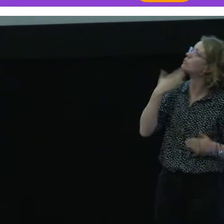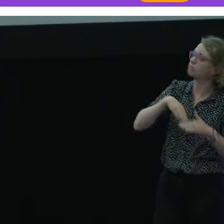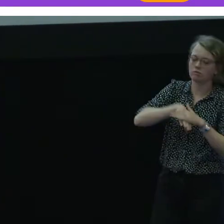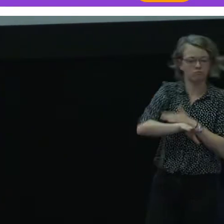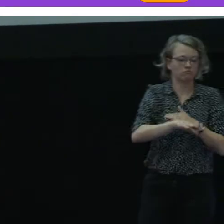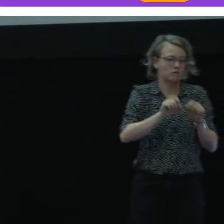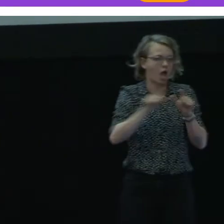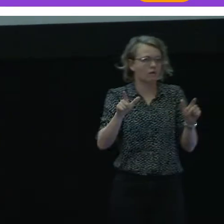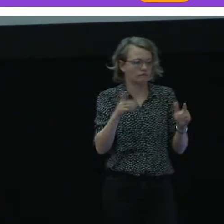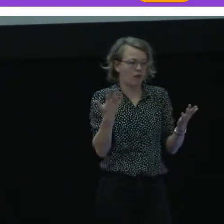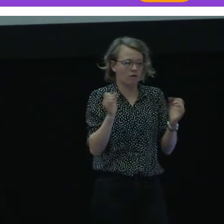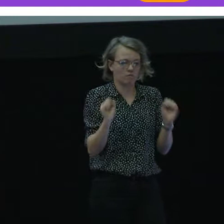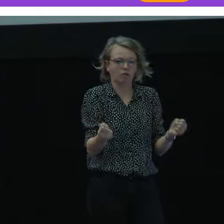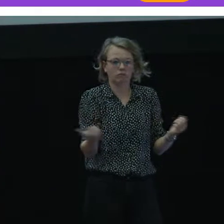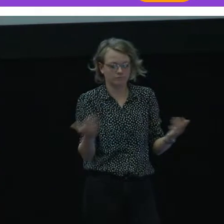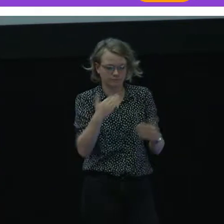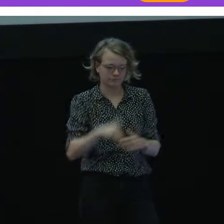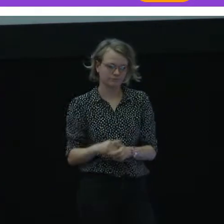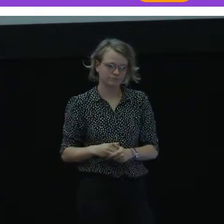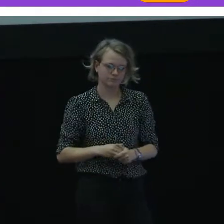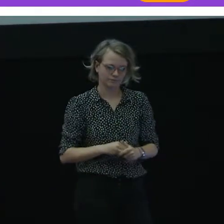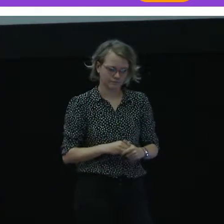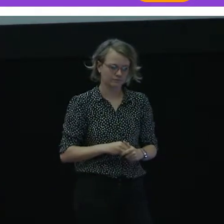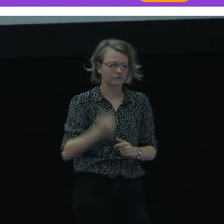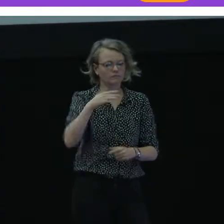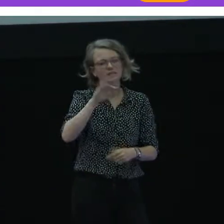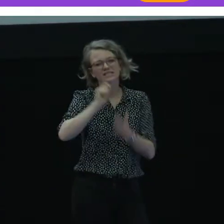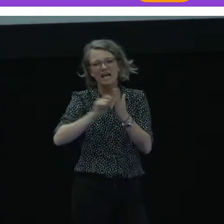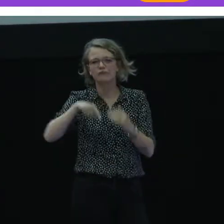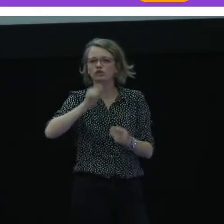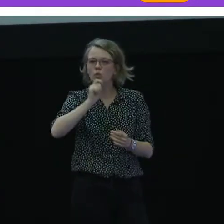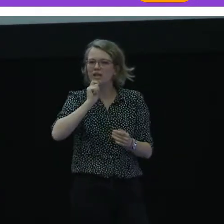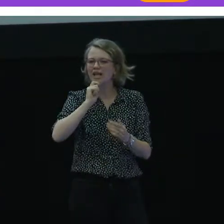Use easy, accessible language whenever possible.